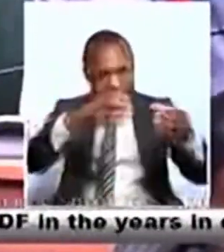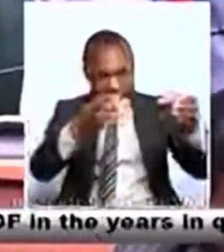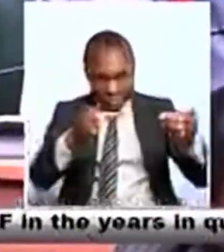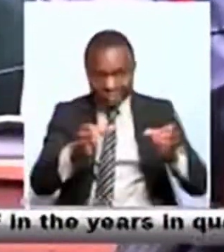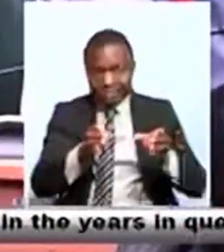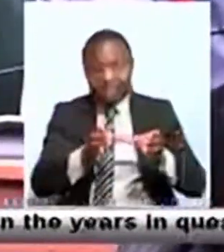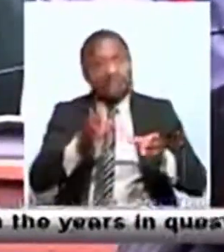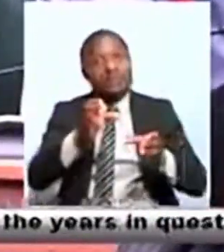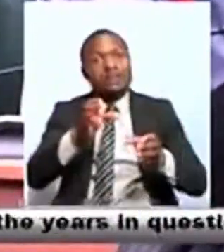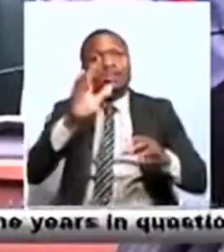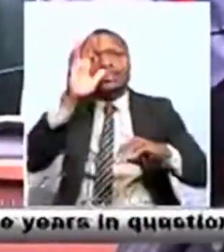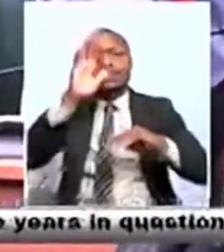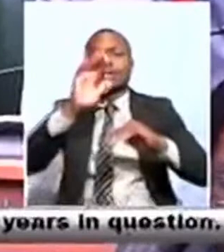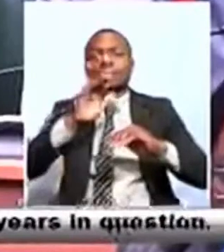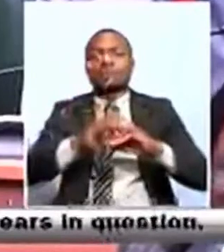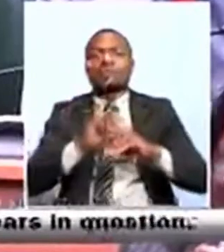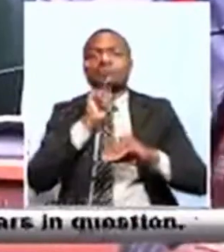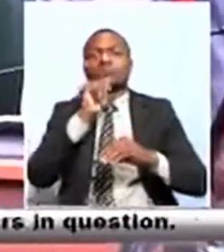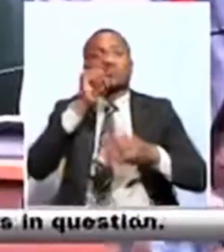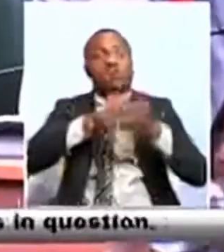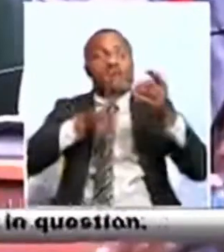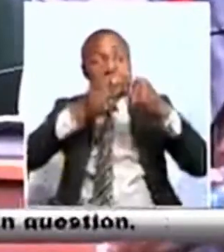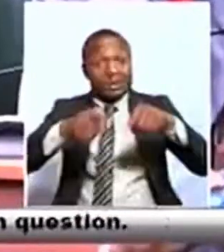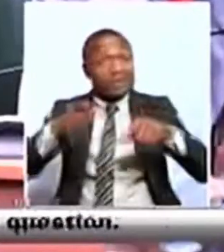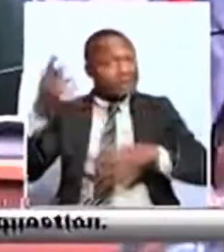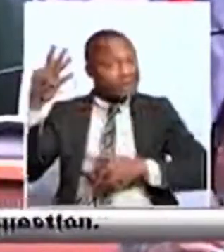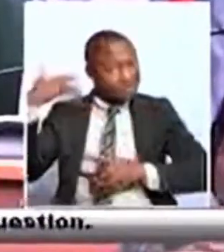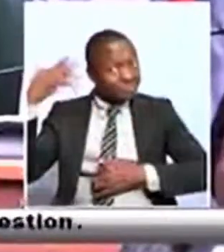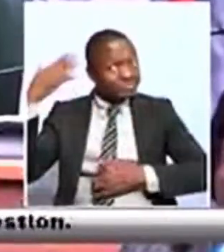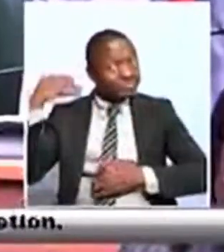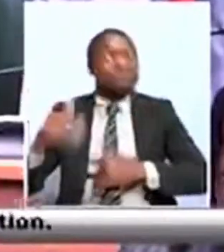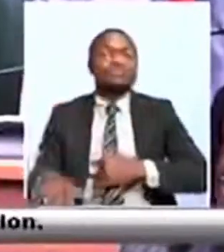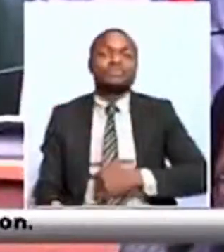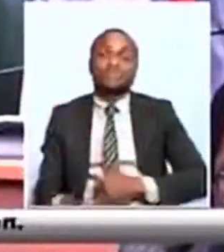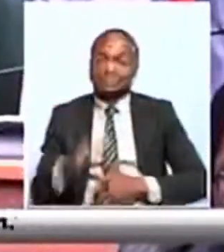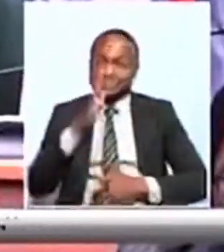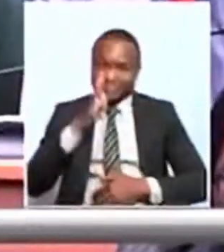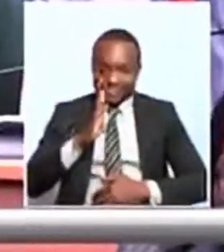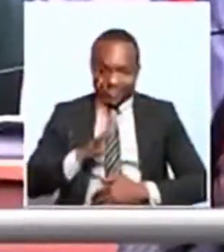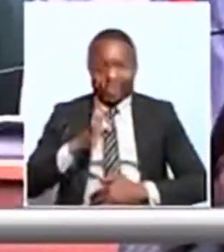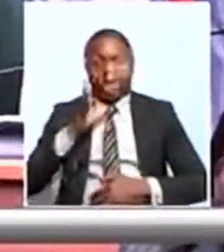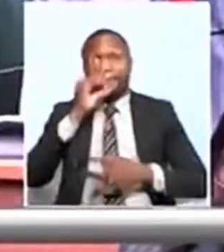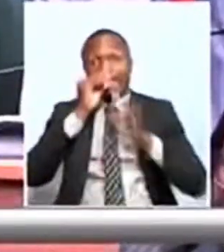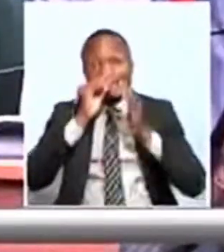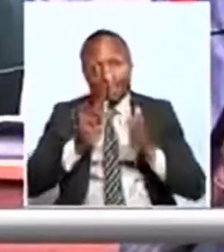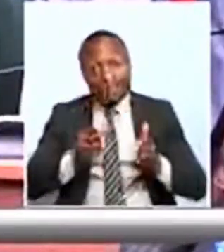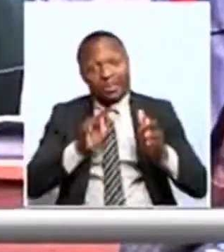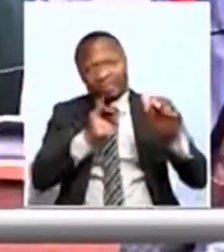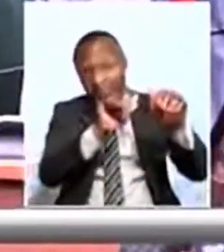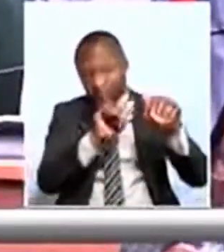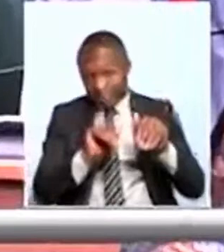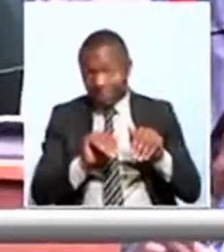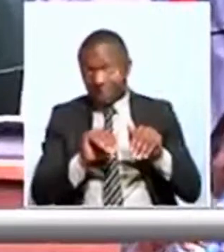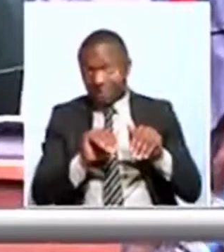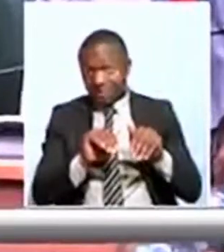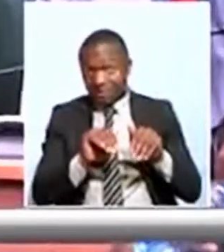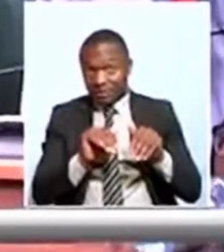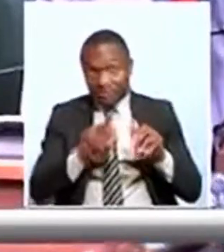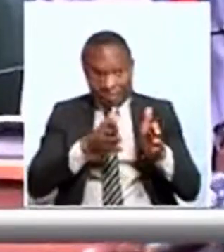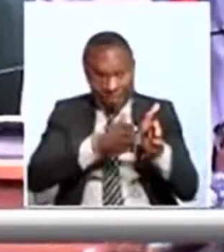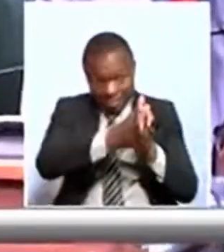unlike what was happening in the past. And Madam Speaker, to avoid getting out of the